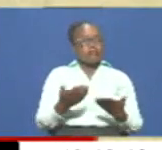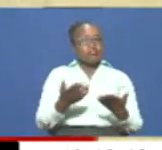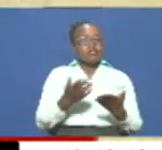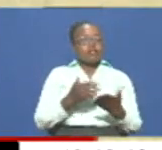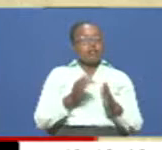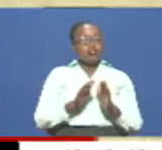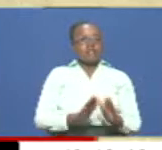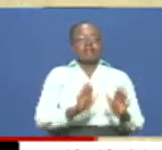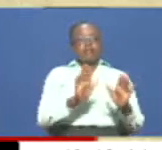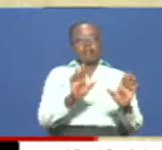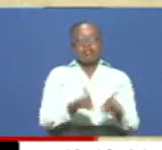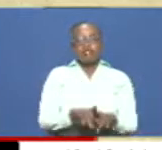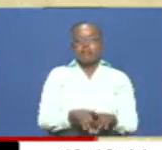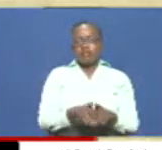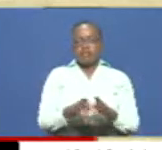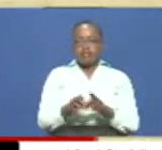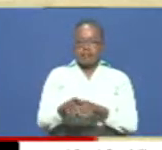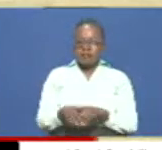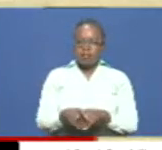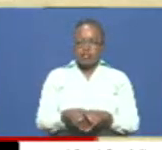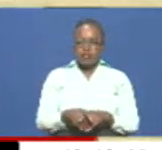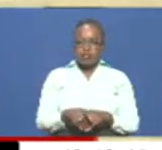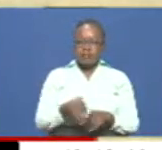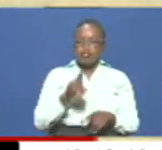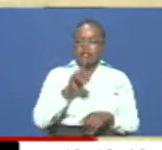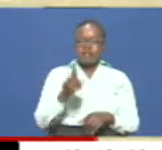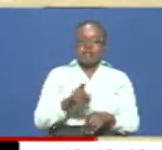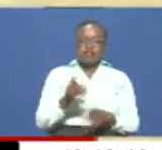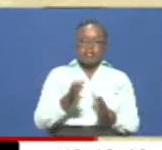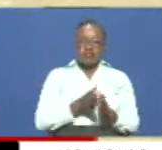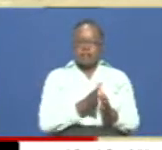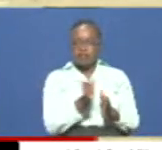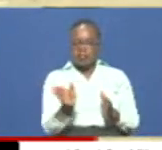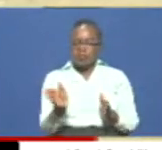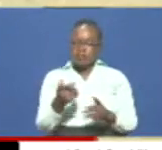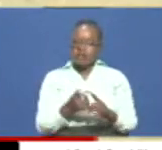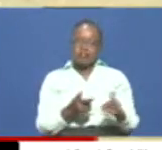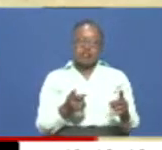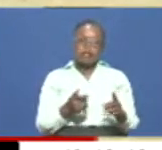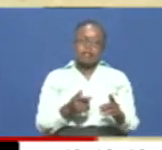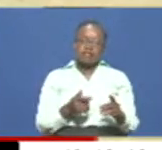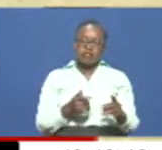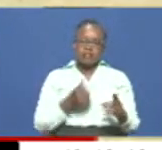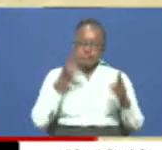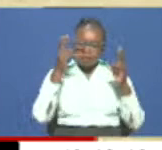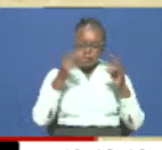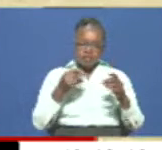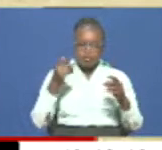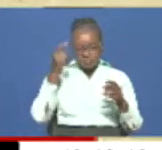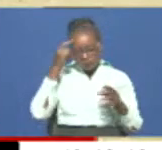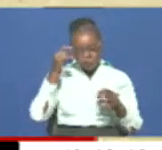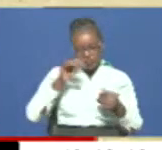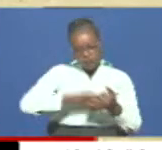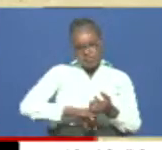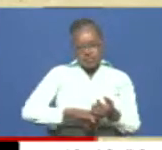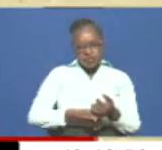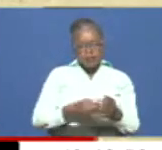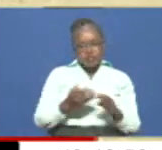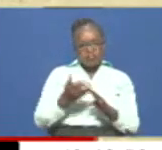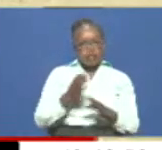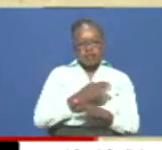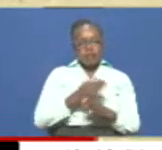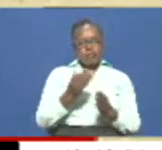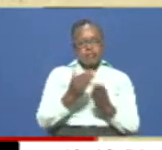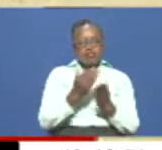And then we have to ask them to deviate from the issues of getting married before. even their competition is over before their